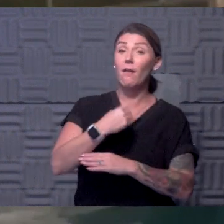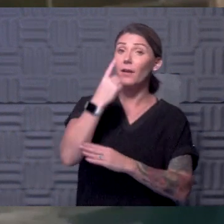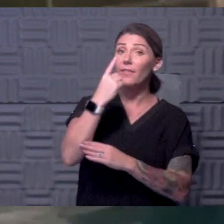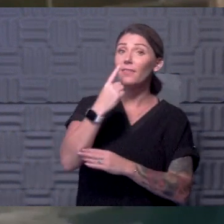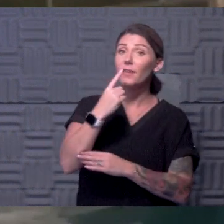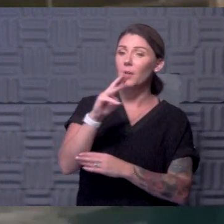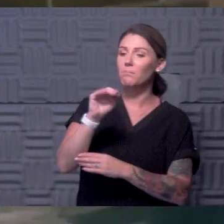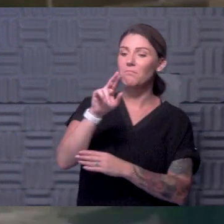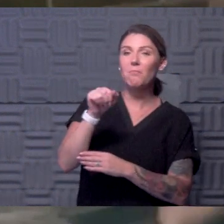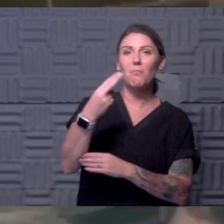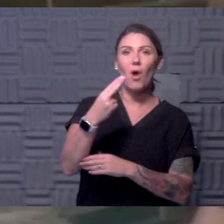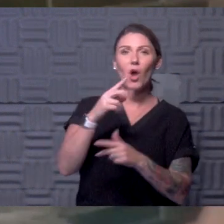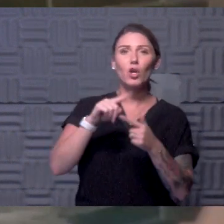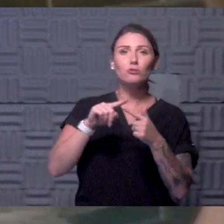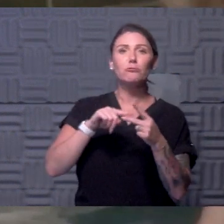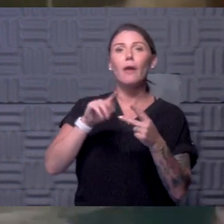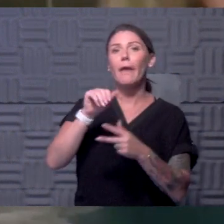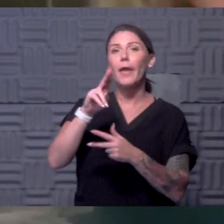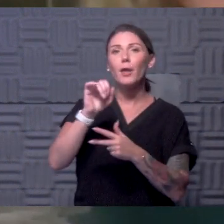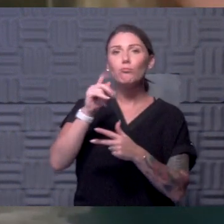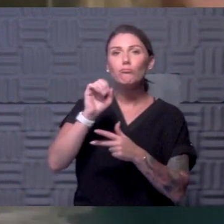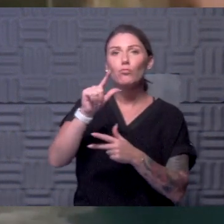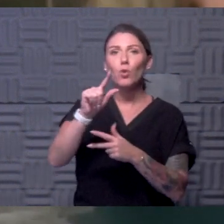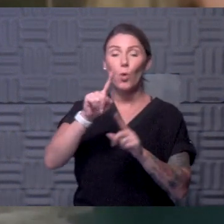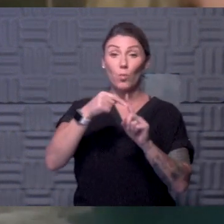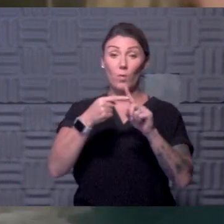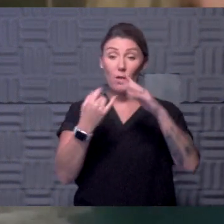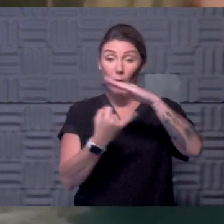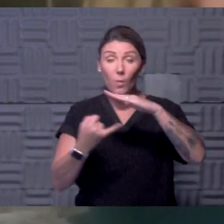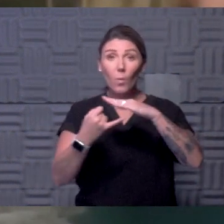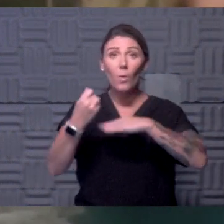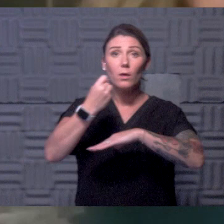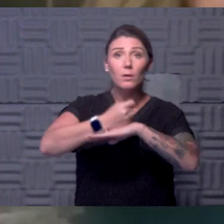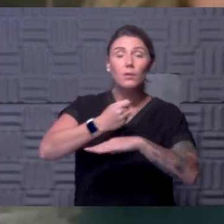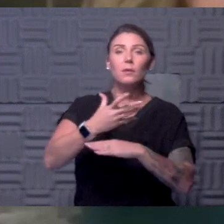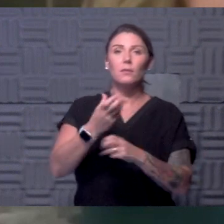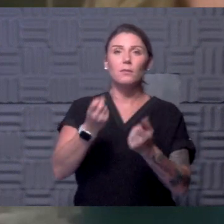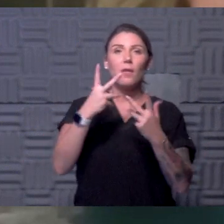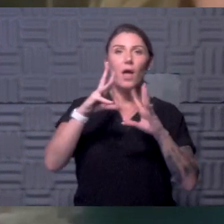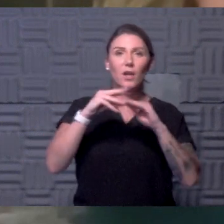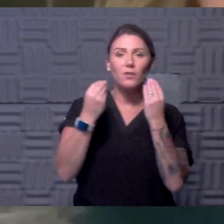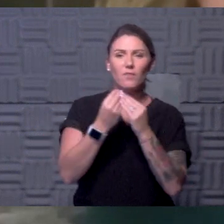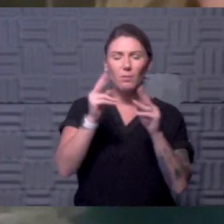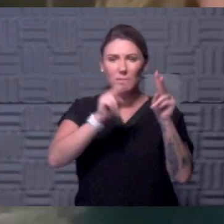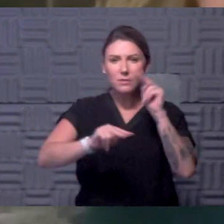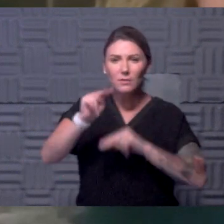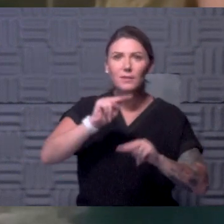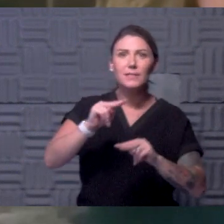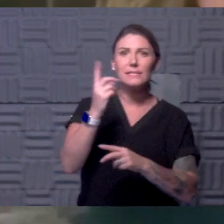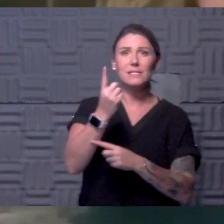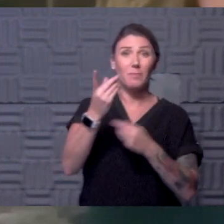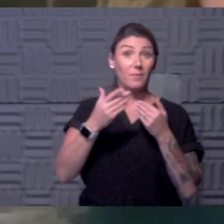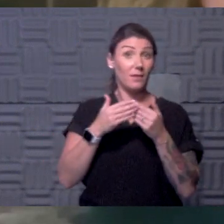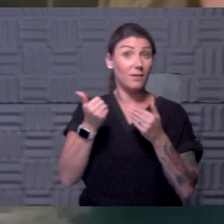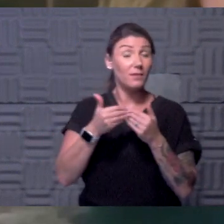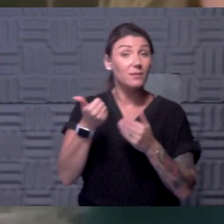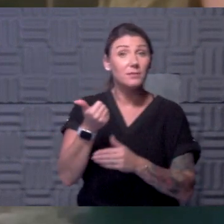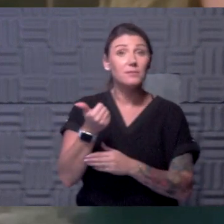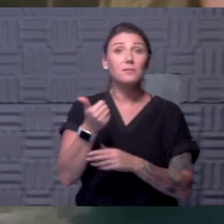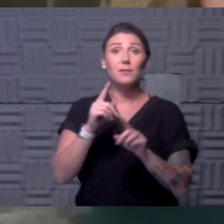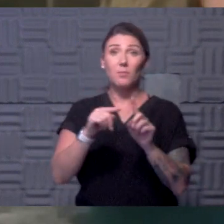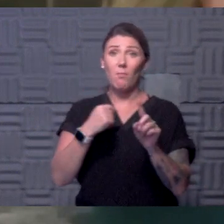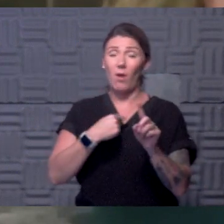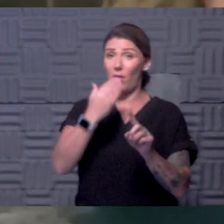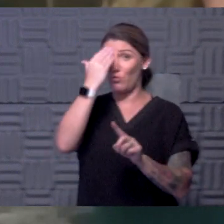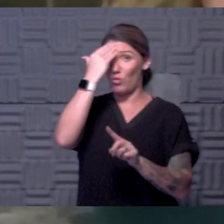March and April timeframe, the quarantine timeframe, I think a lot of families looked at that as something easy. But I